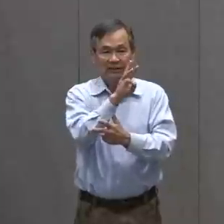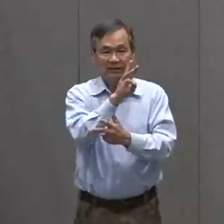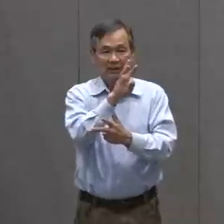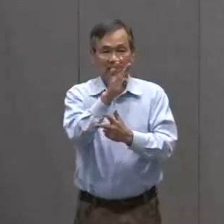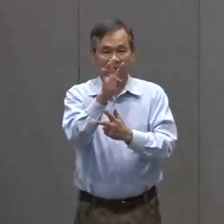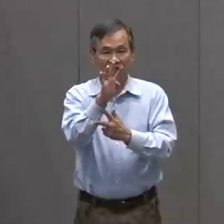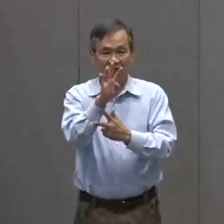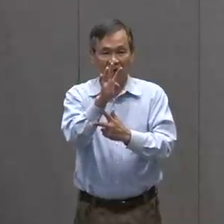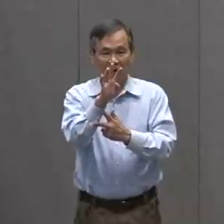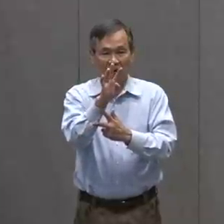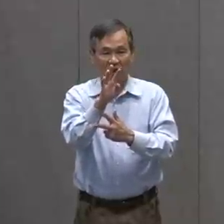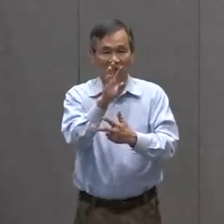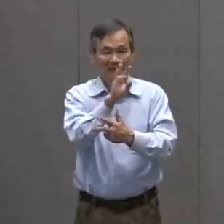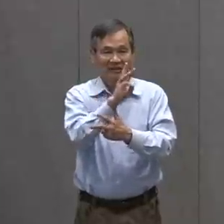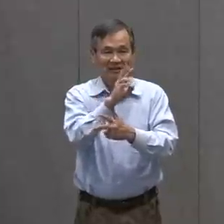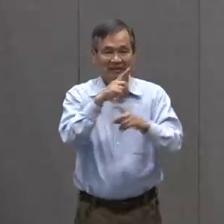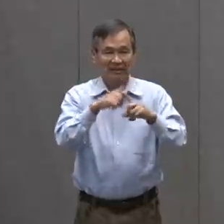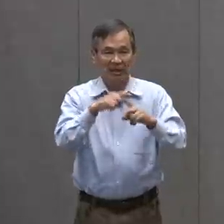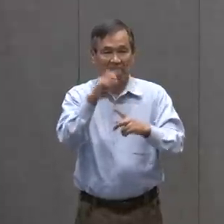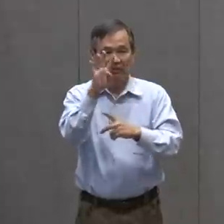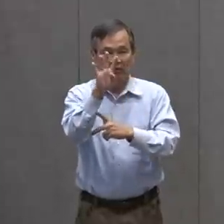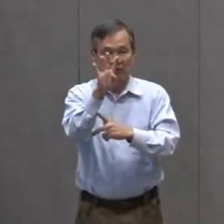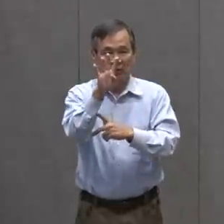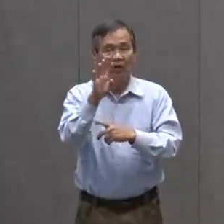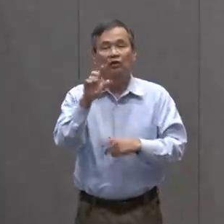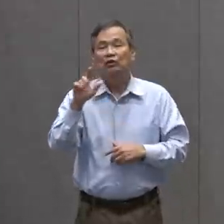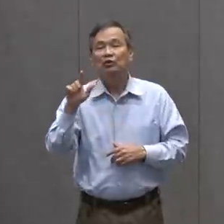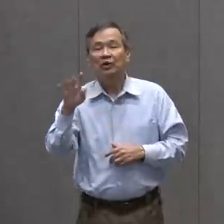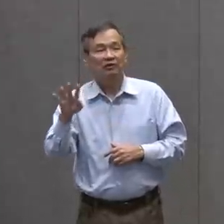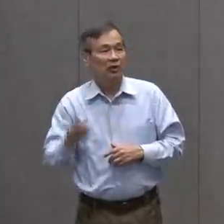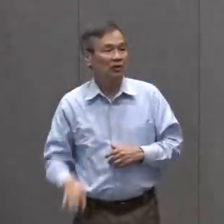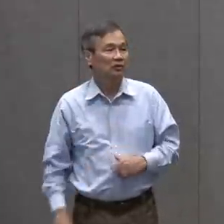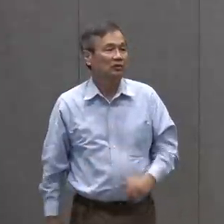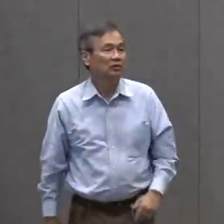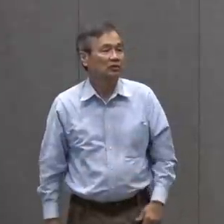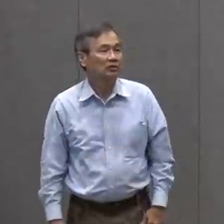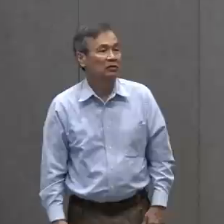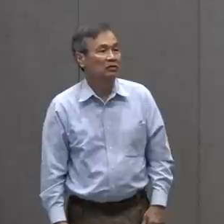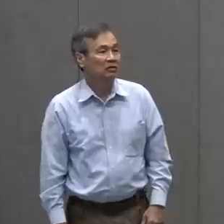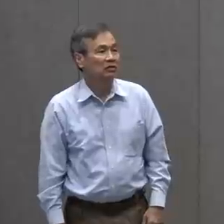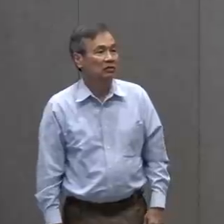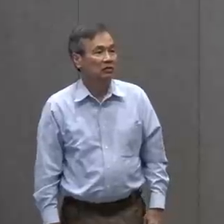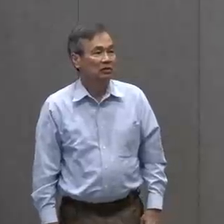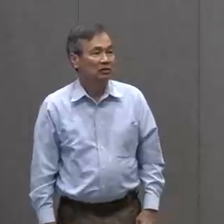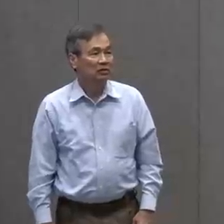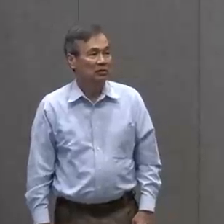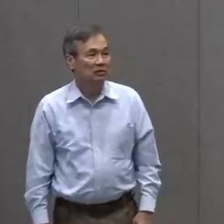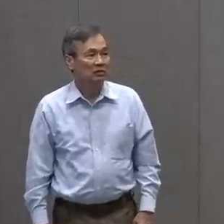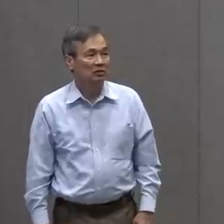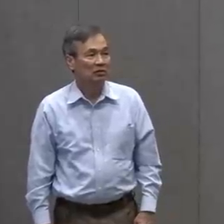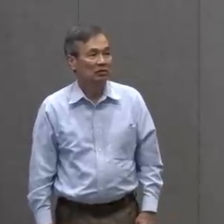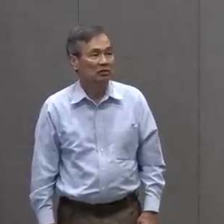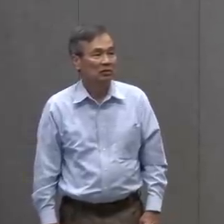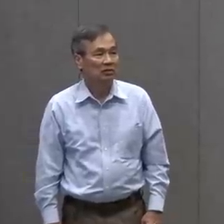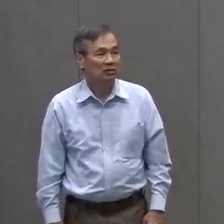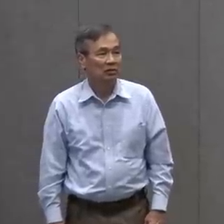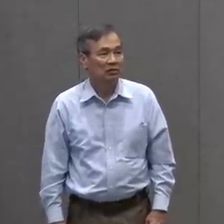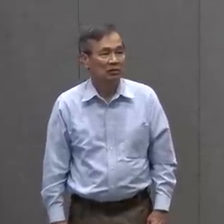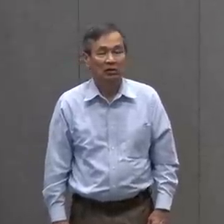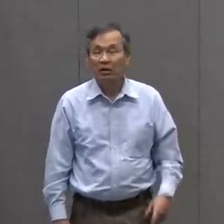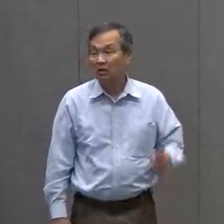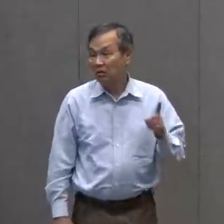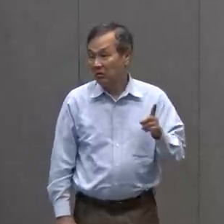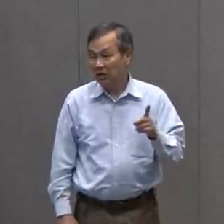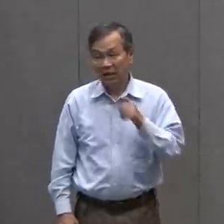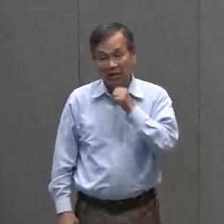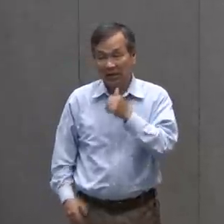is 24. Oh, she's getting closer. Well, okay. I thought maybe you'd go somewhere else, but never mind. I'm not going to